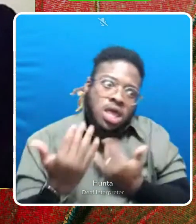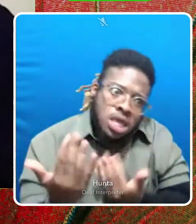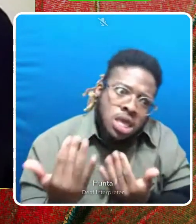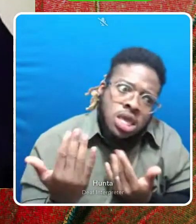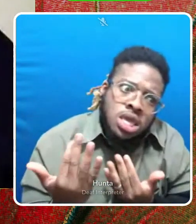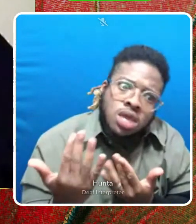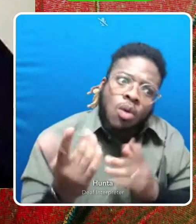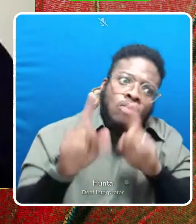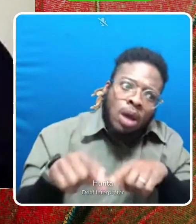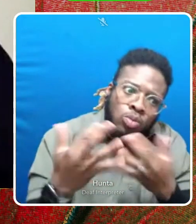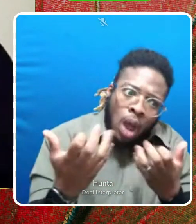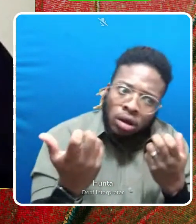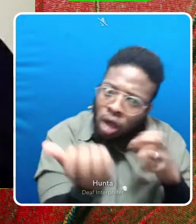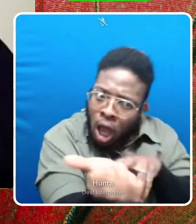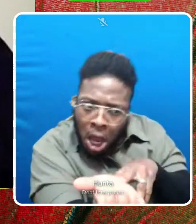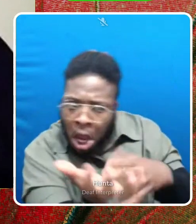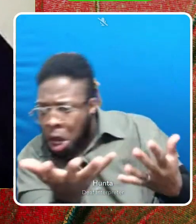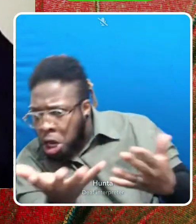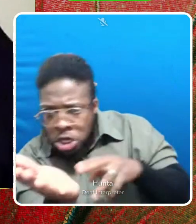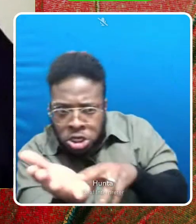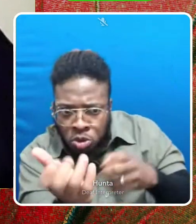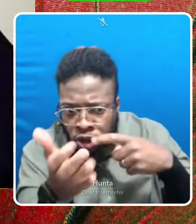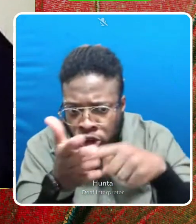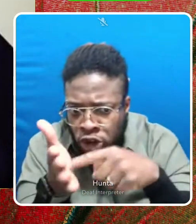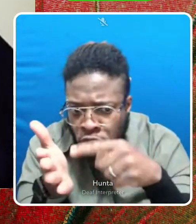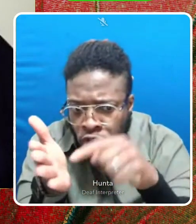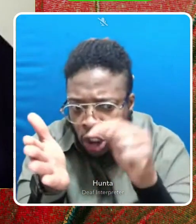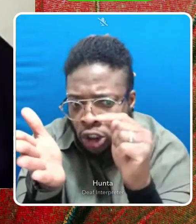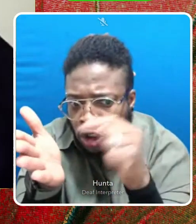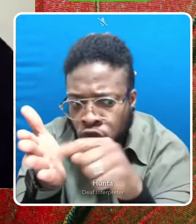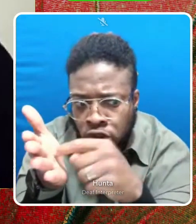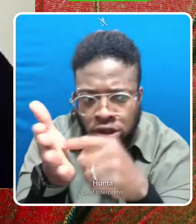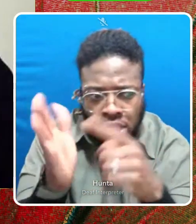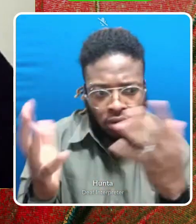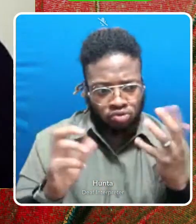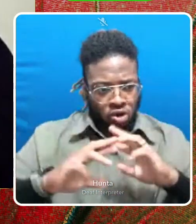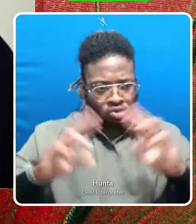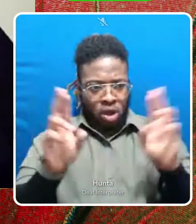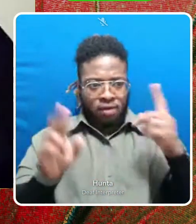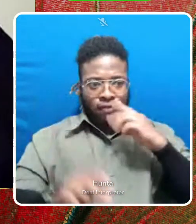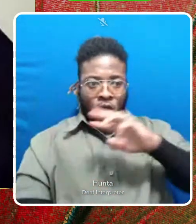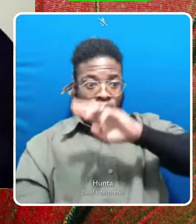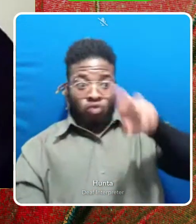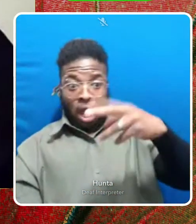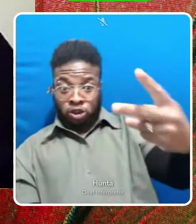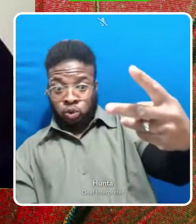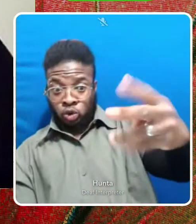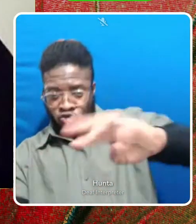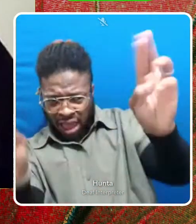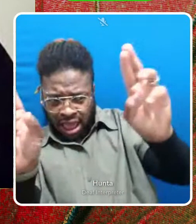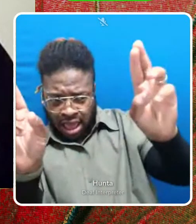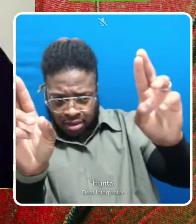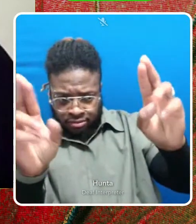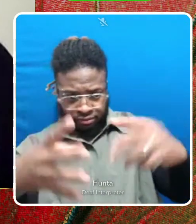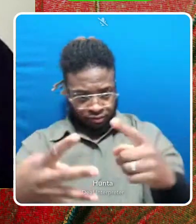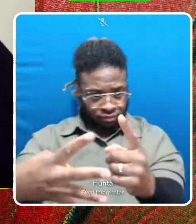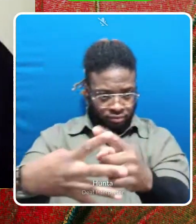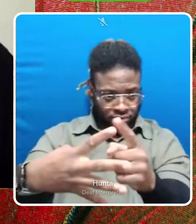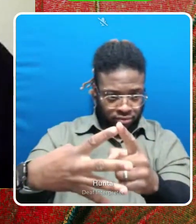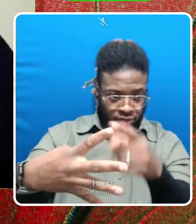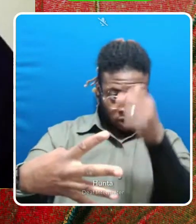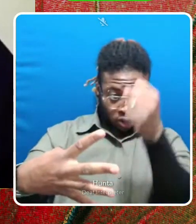So we're going into round 2. I'll just give you all the order of round 2. And round 2, Southern Word will be touching the stage